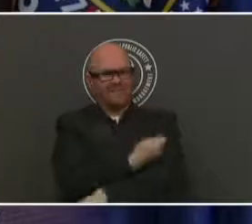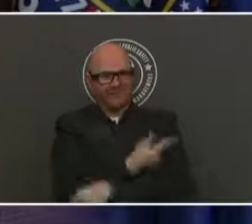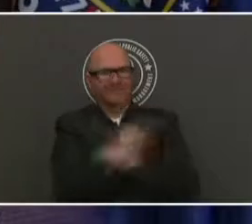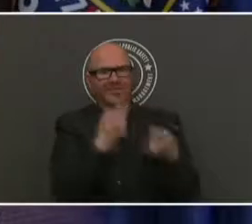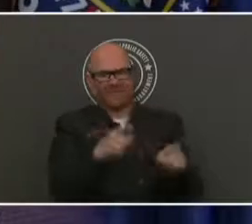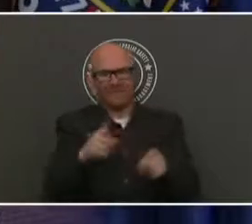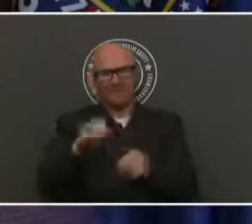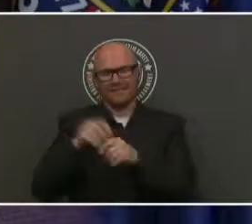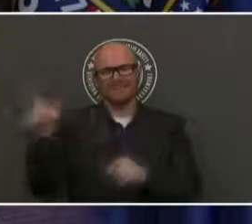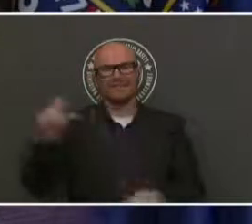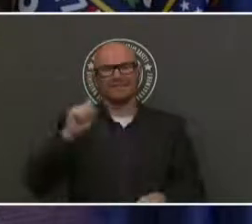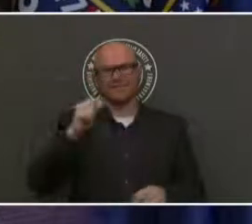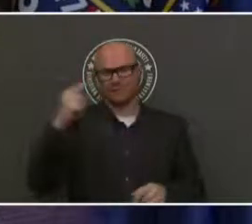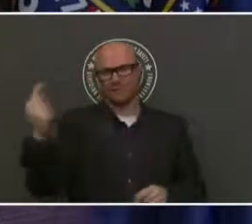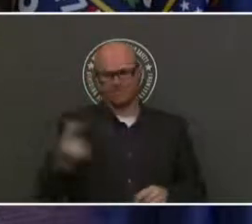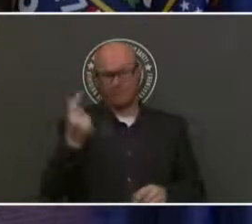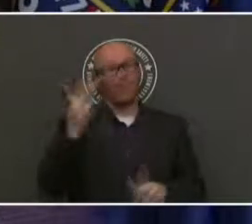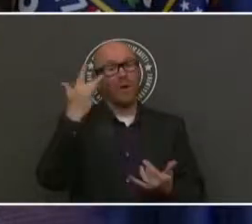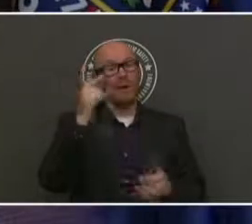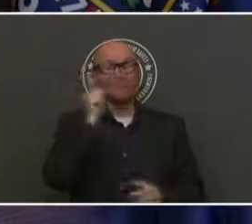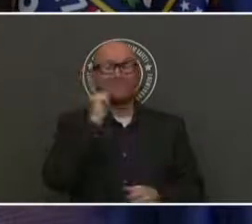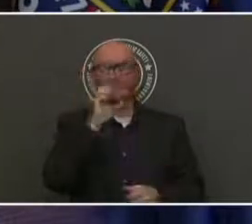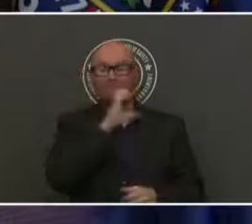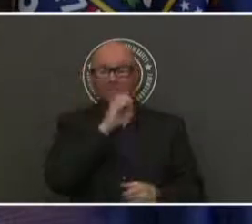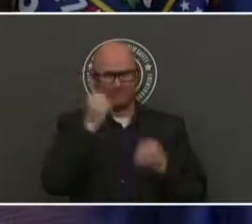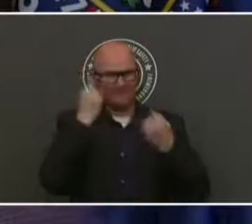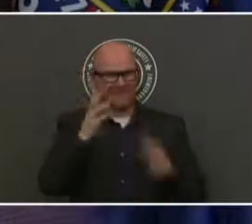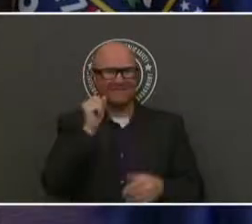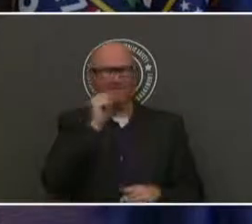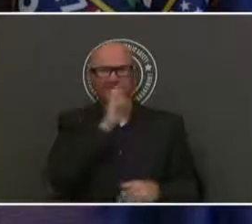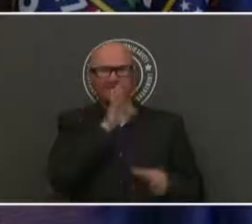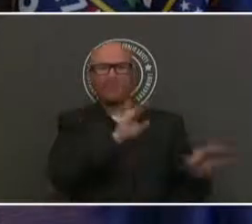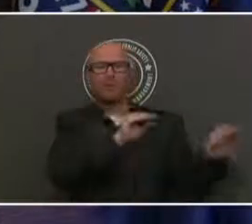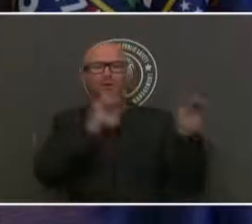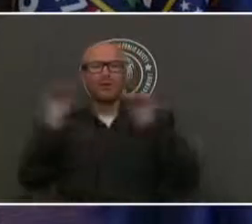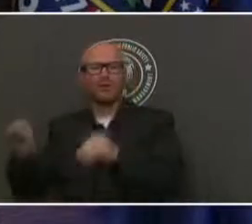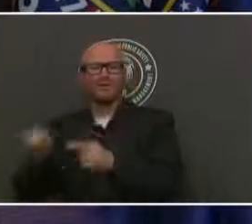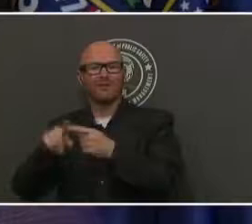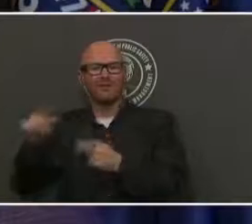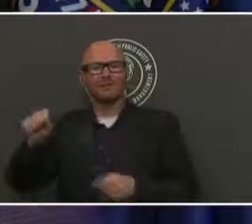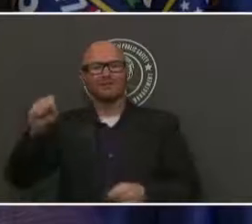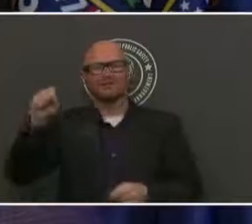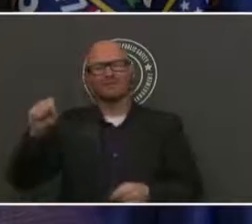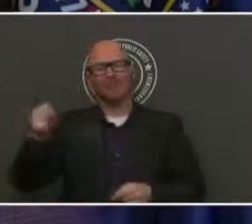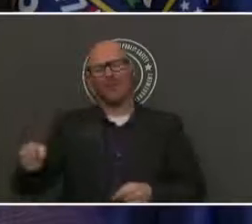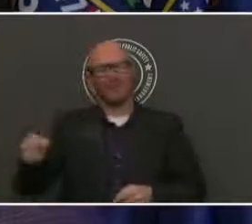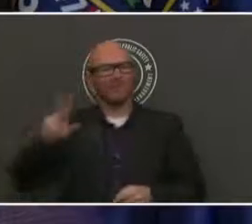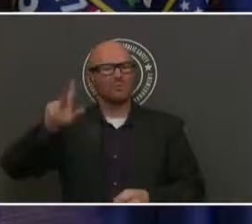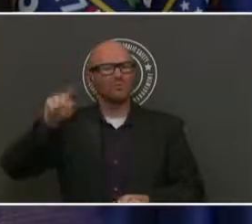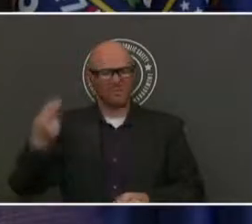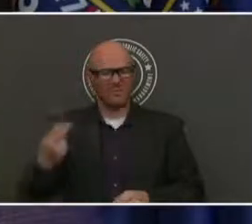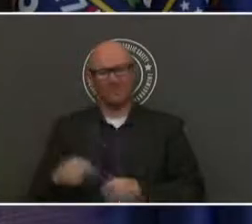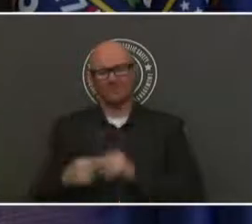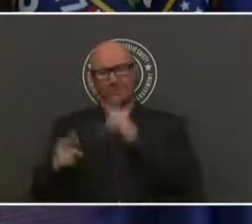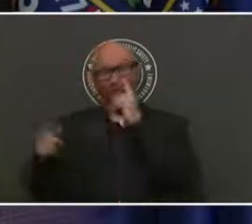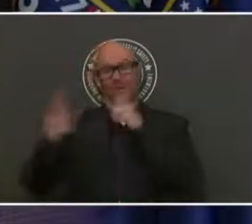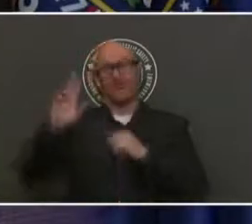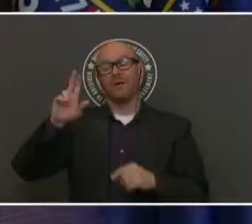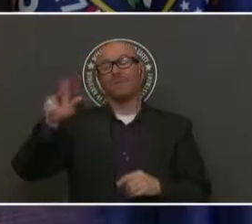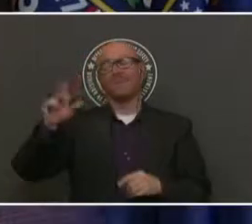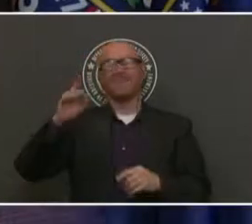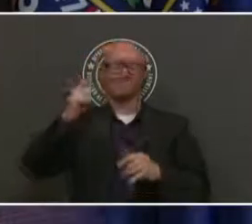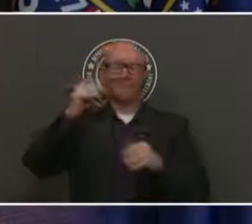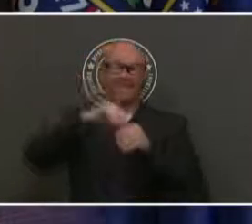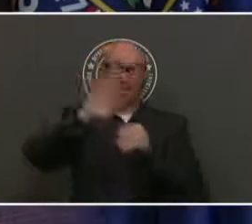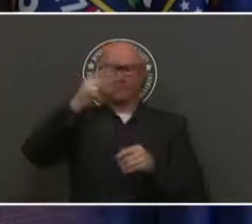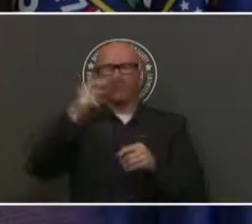are happening at a higher rate amongst our senior population, our most vulnerable population. And Washington County has a disproportionate number of